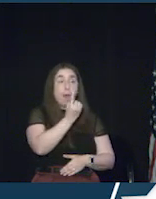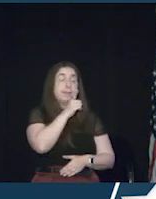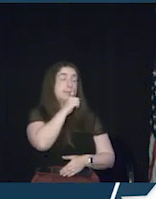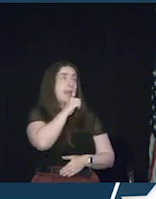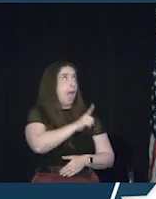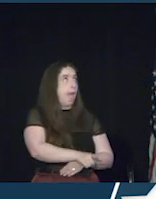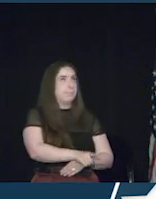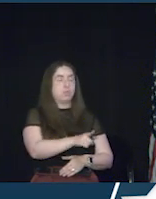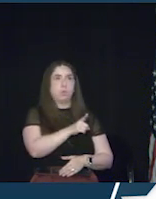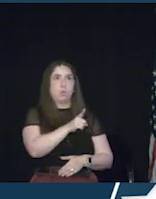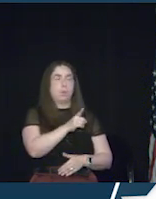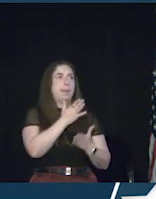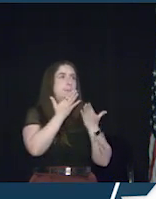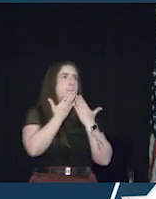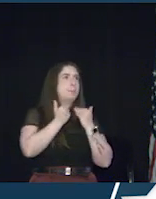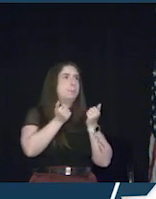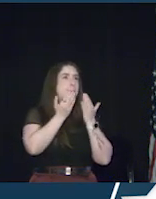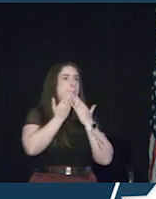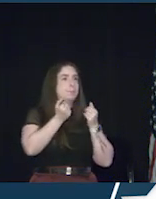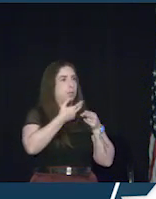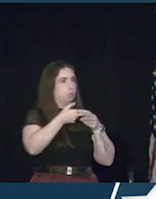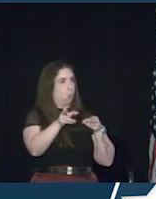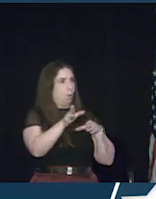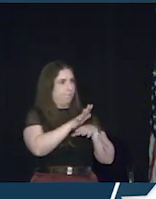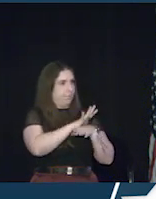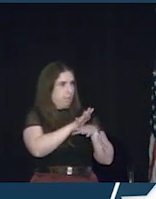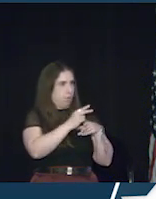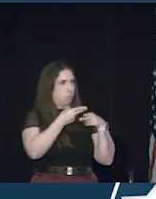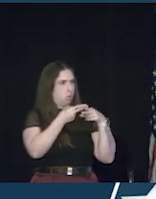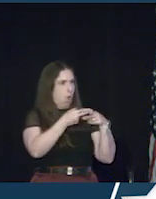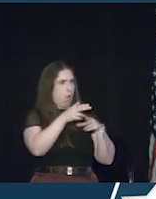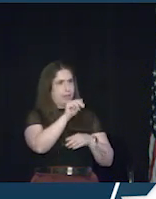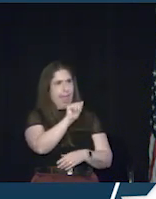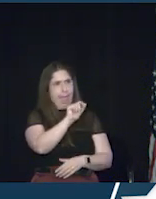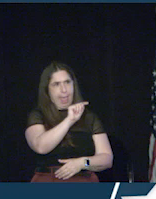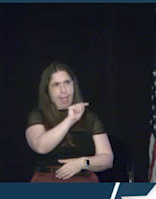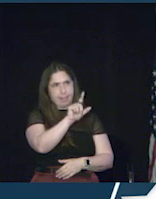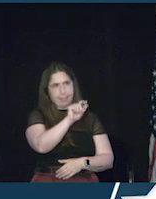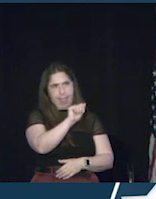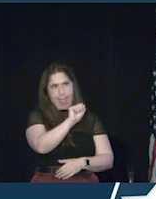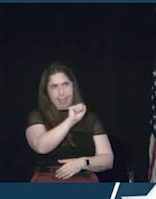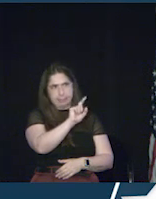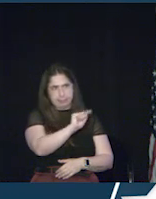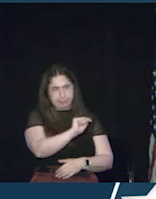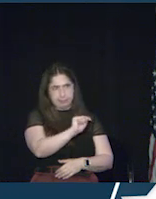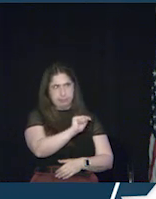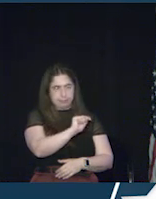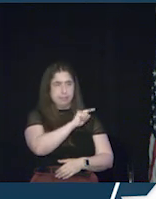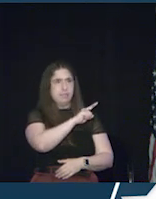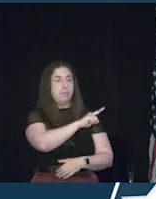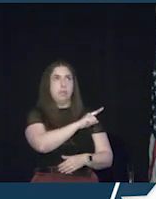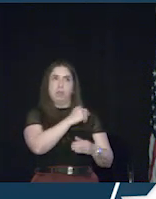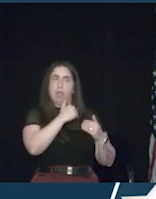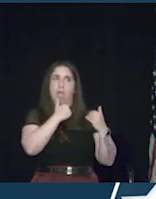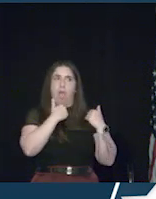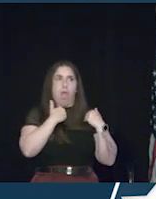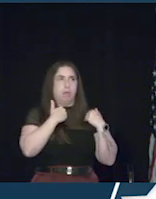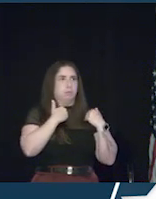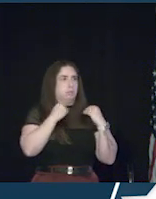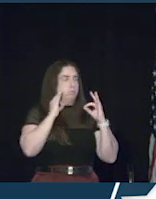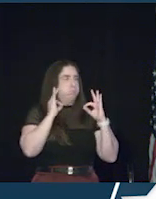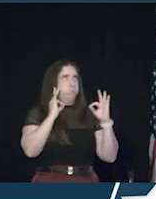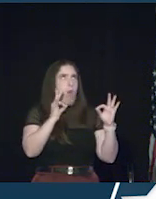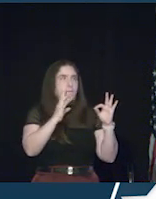absolutely charming short film called At Last, and he has a knockout role in that